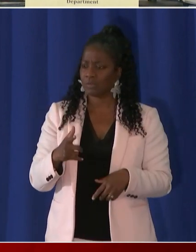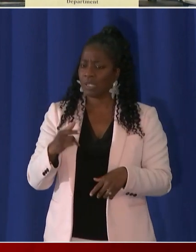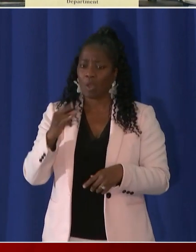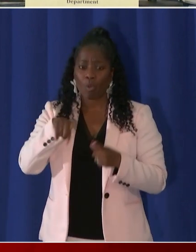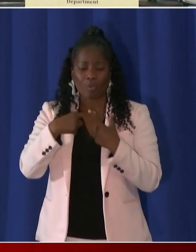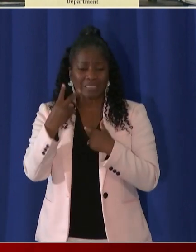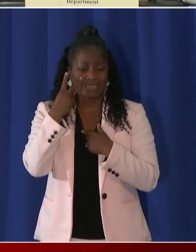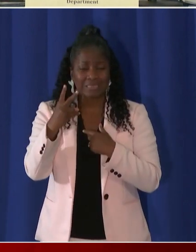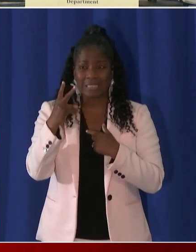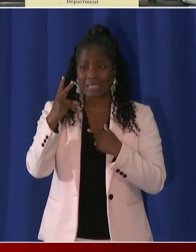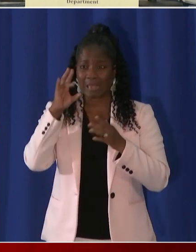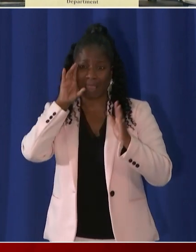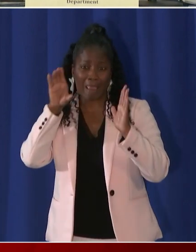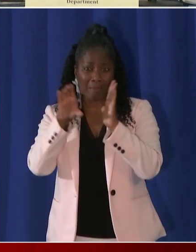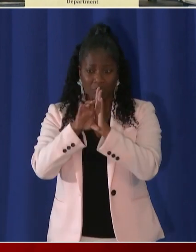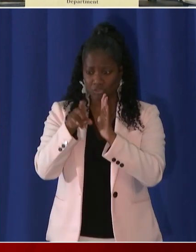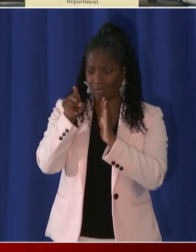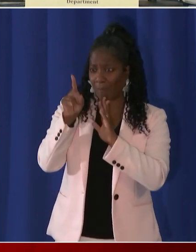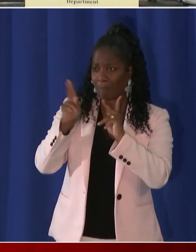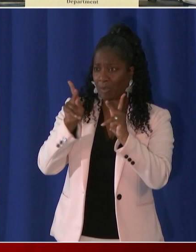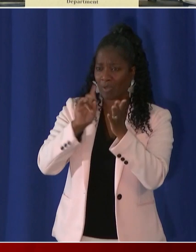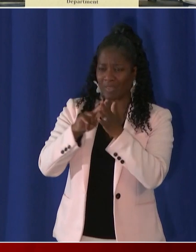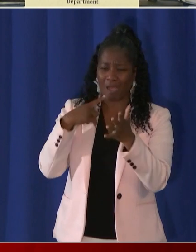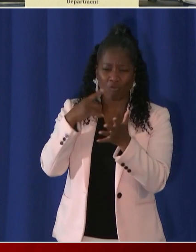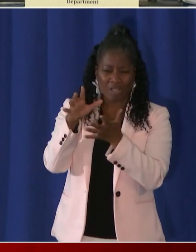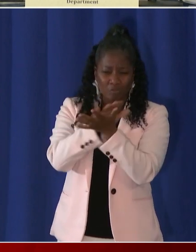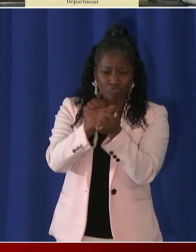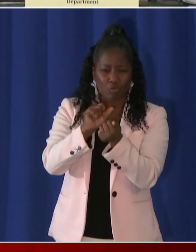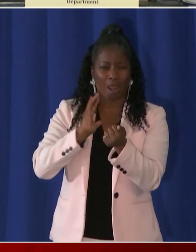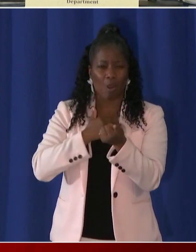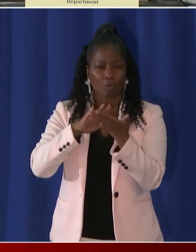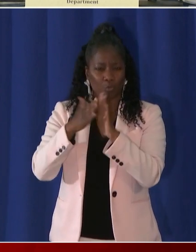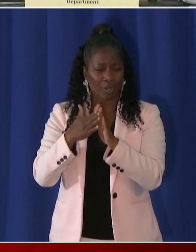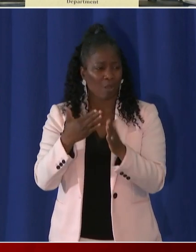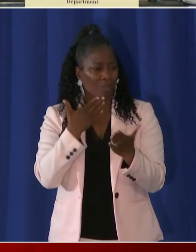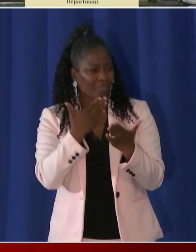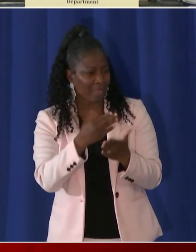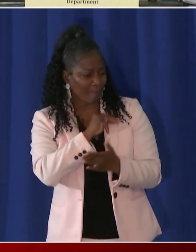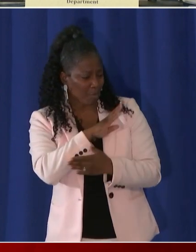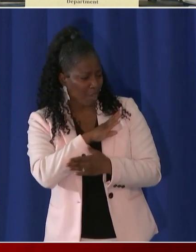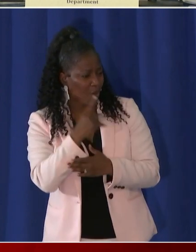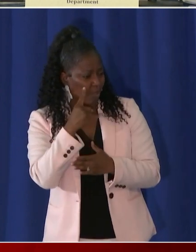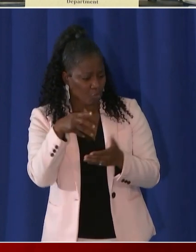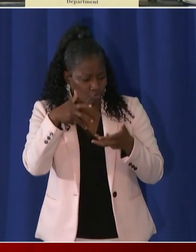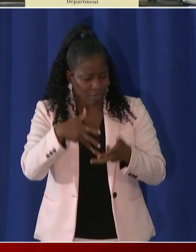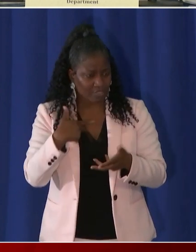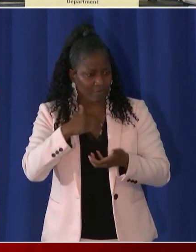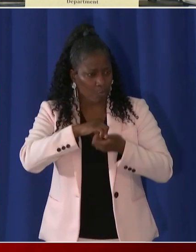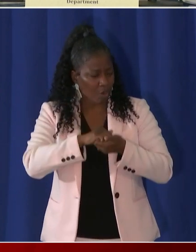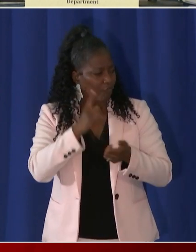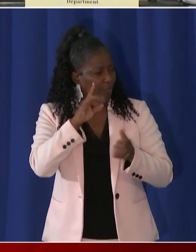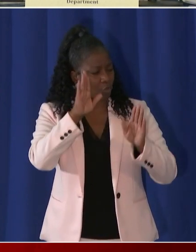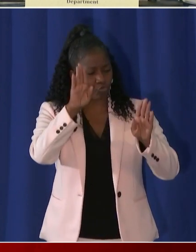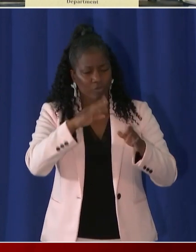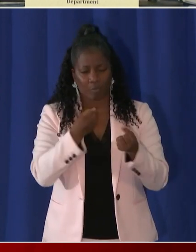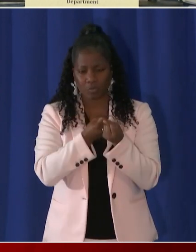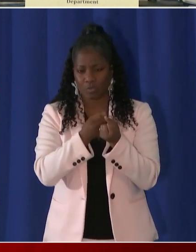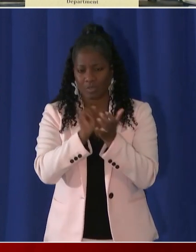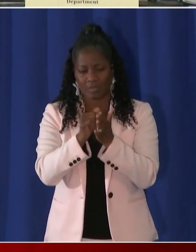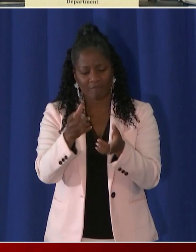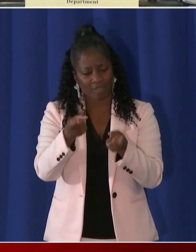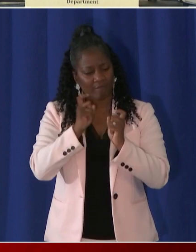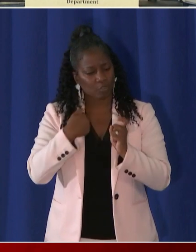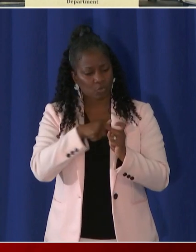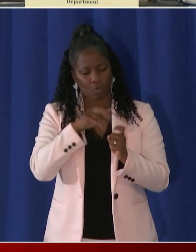see images of people who have terrorized our community. I want to thank the mayor and the rest of our partners just for an incredible support that they have given